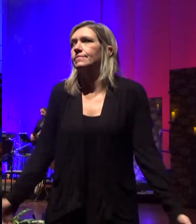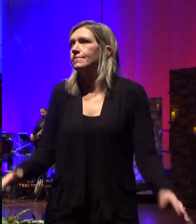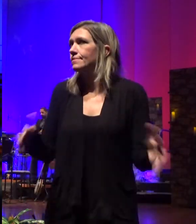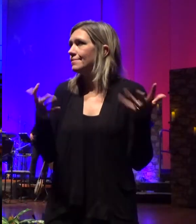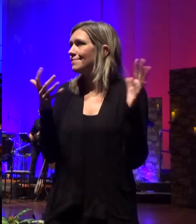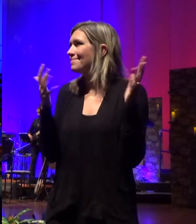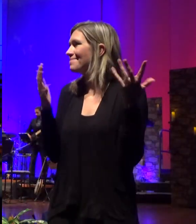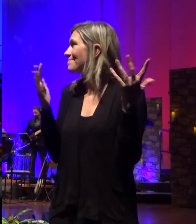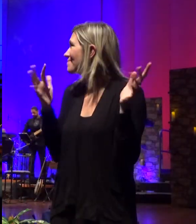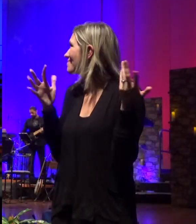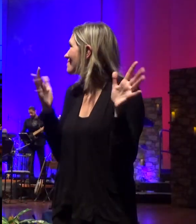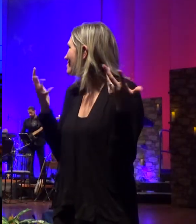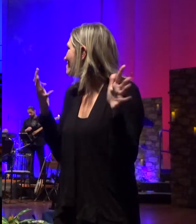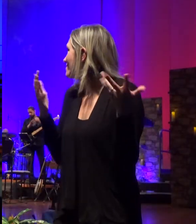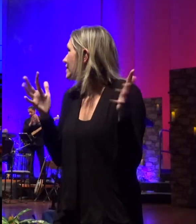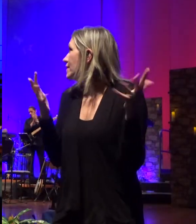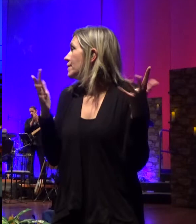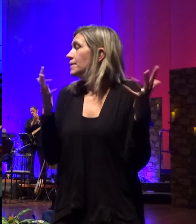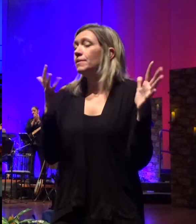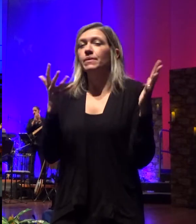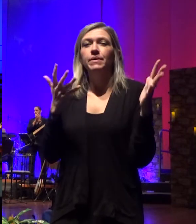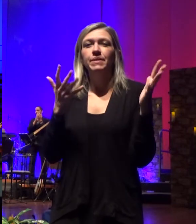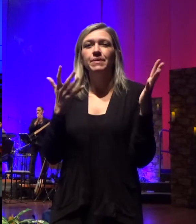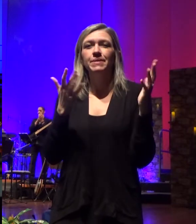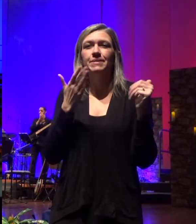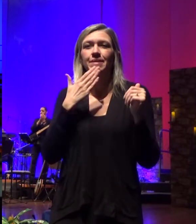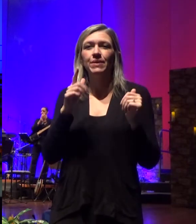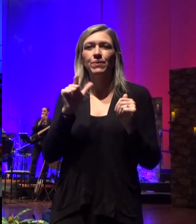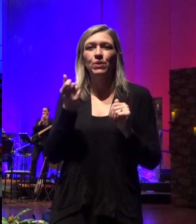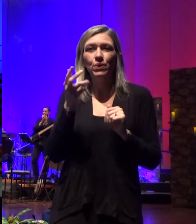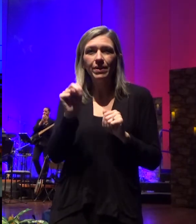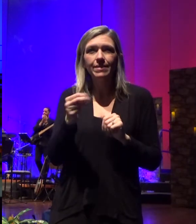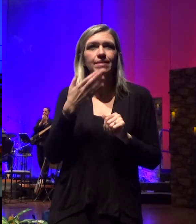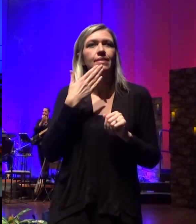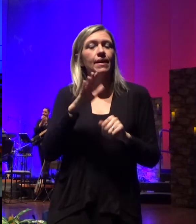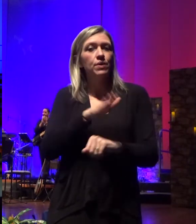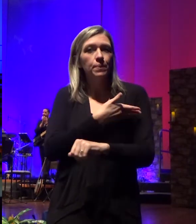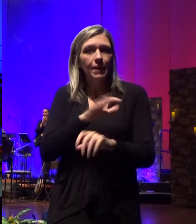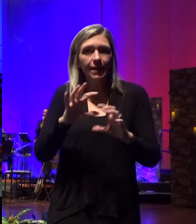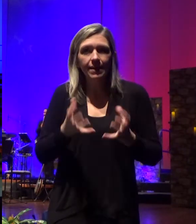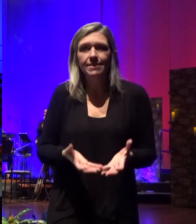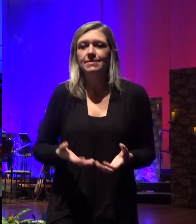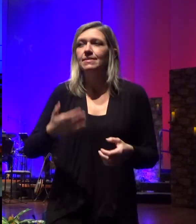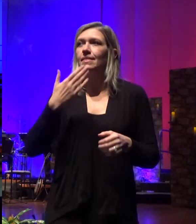Thank you, Lauren. Thank you, incredible band. Thank you.